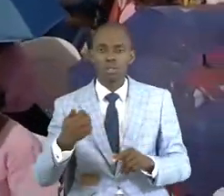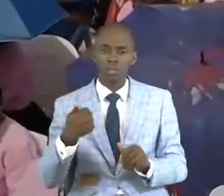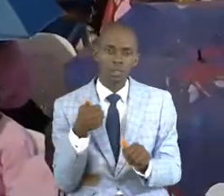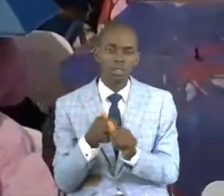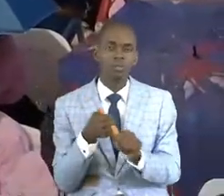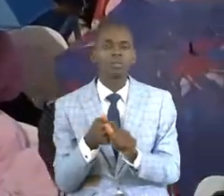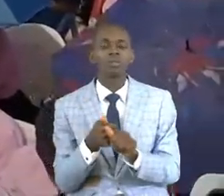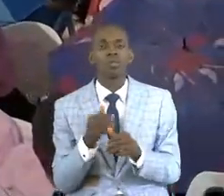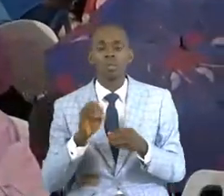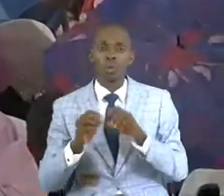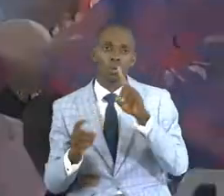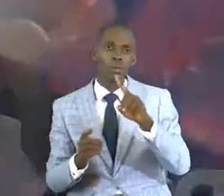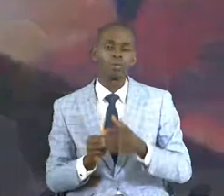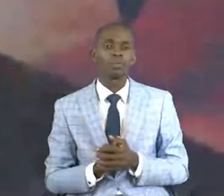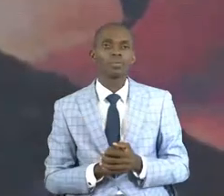one,